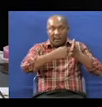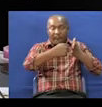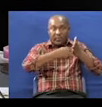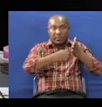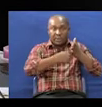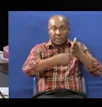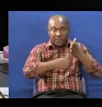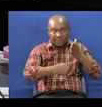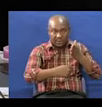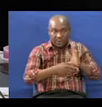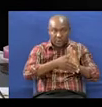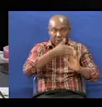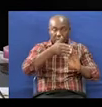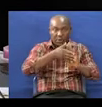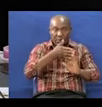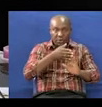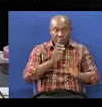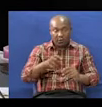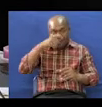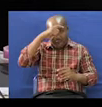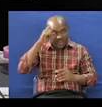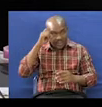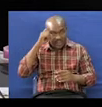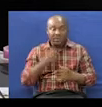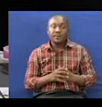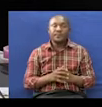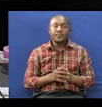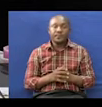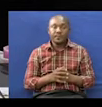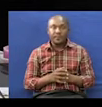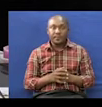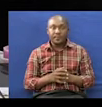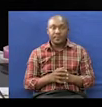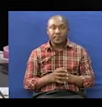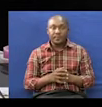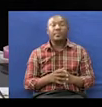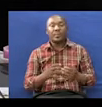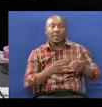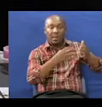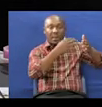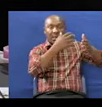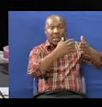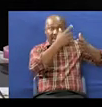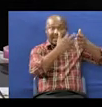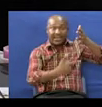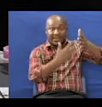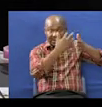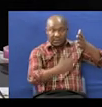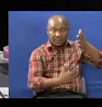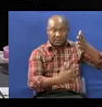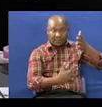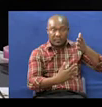give examples in each case. Question number 3, List the sources